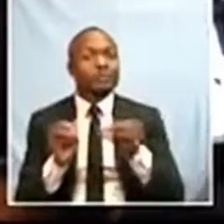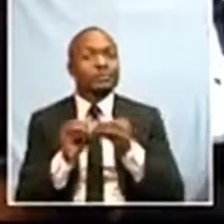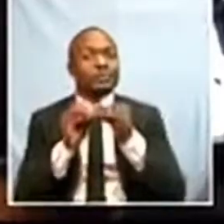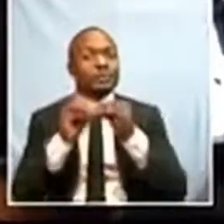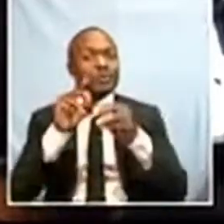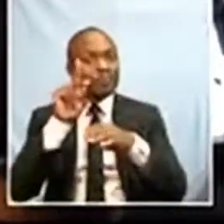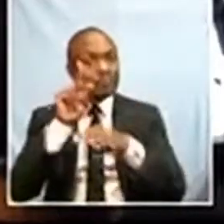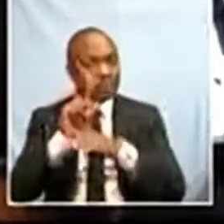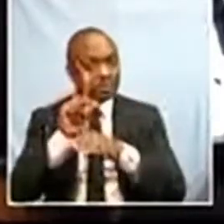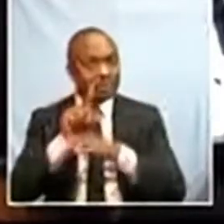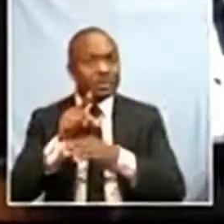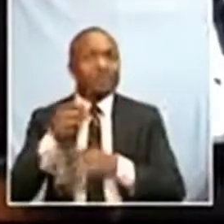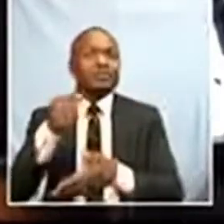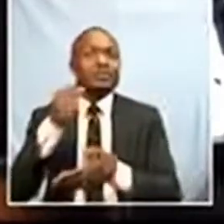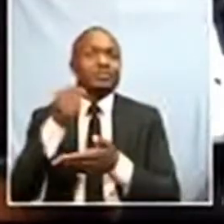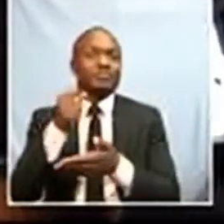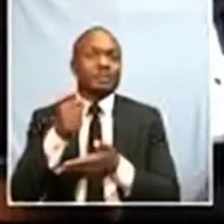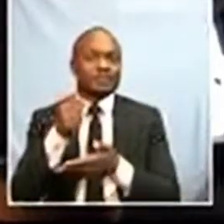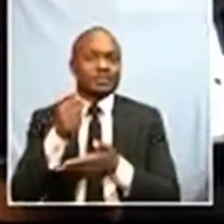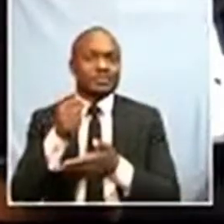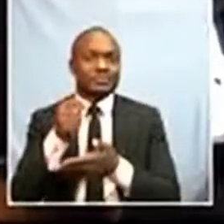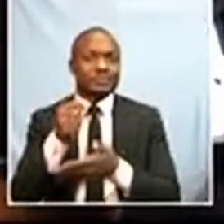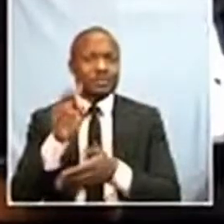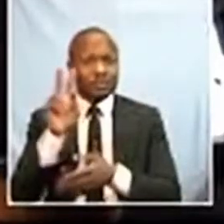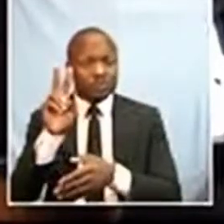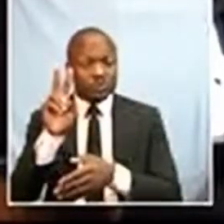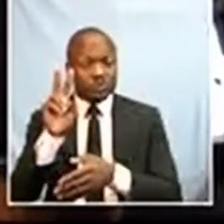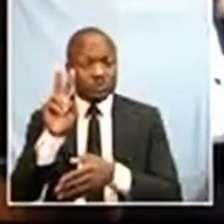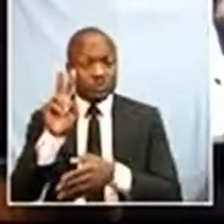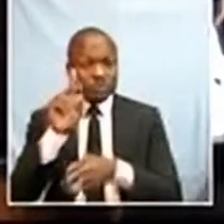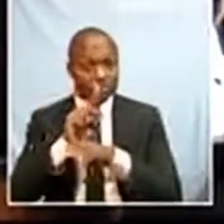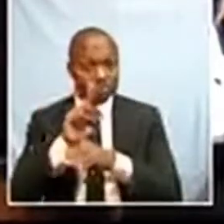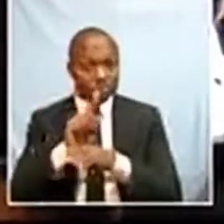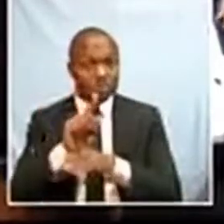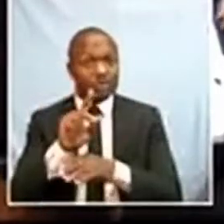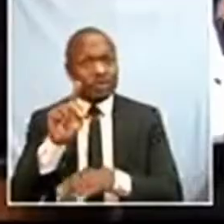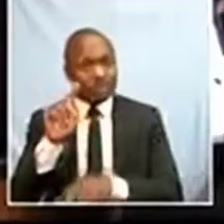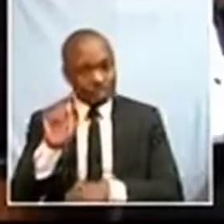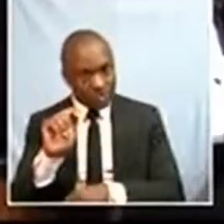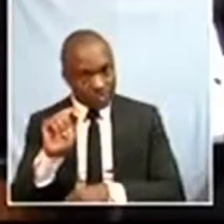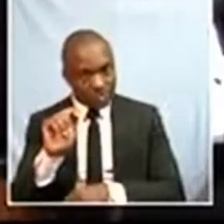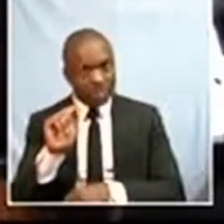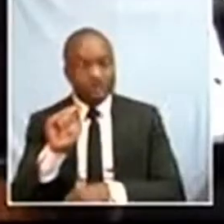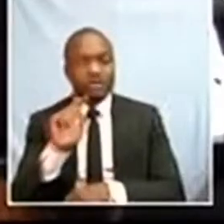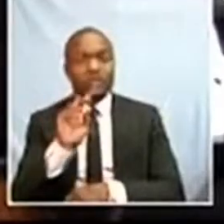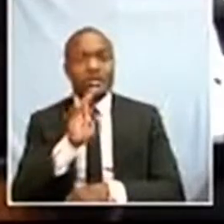project's cost of the two components, the dormitories and the flushable toilets?